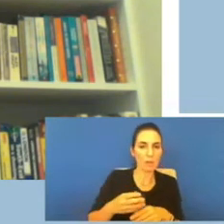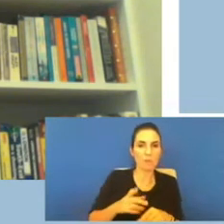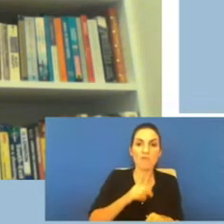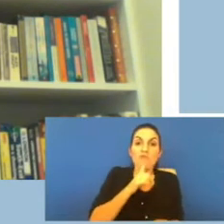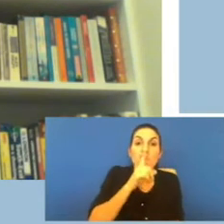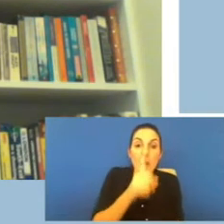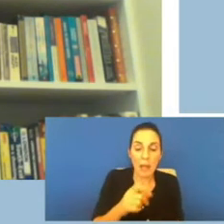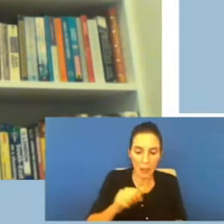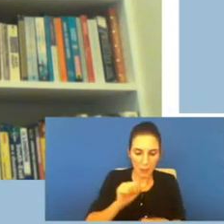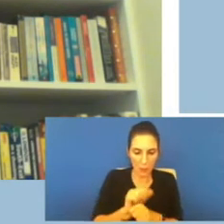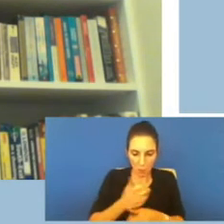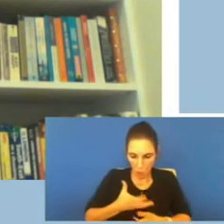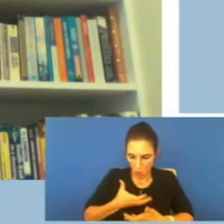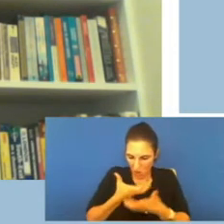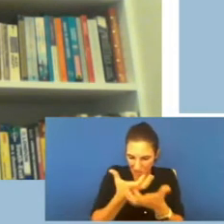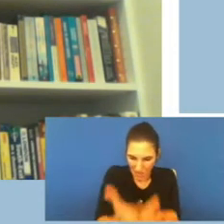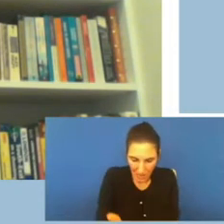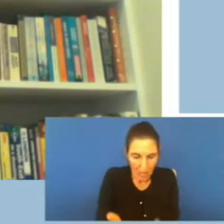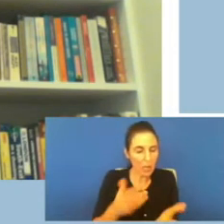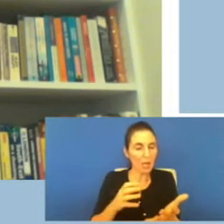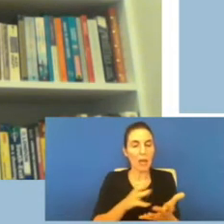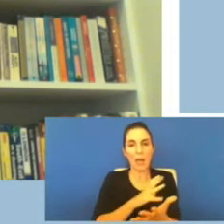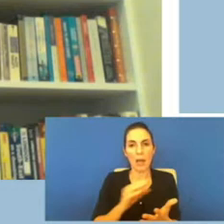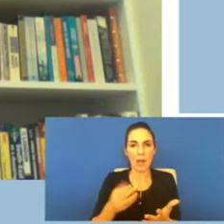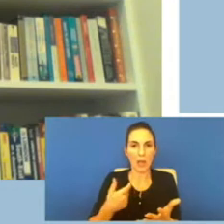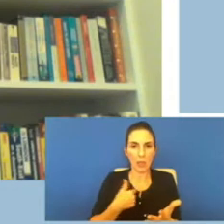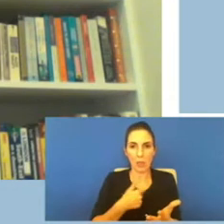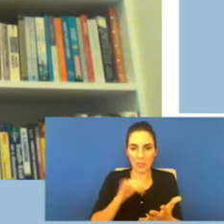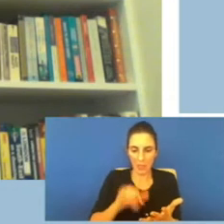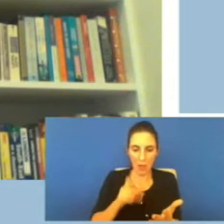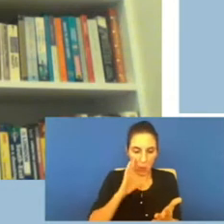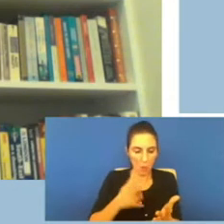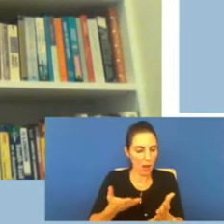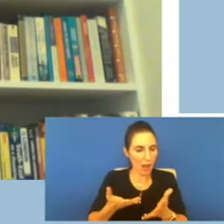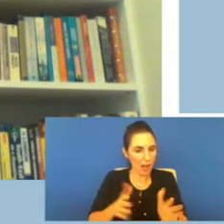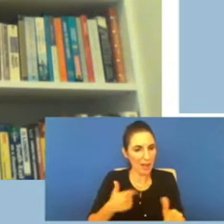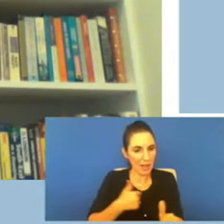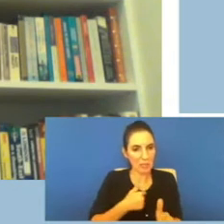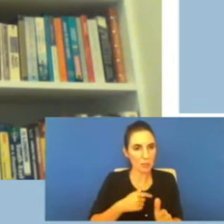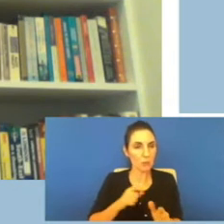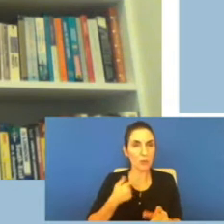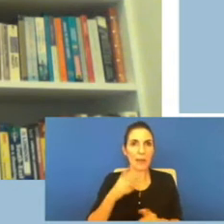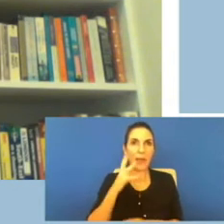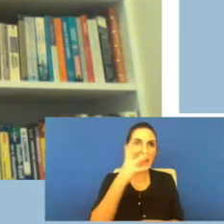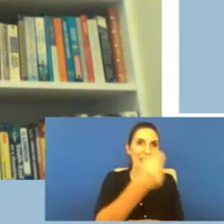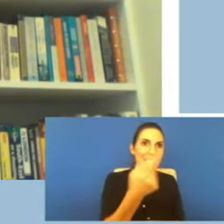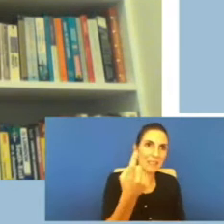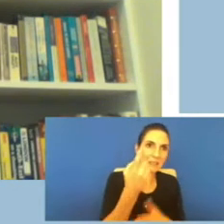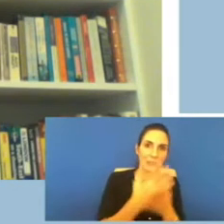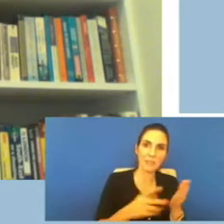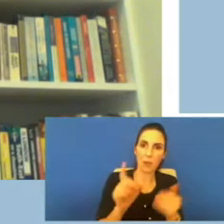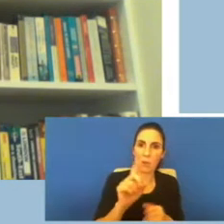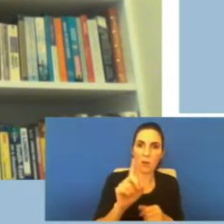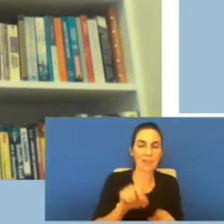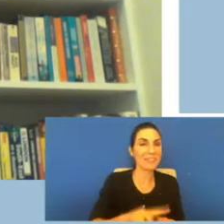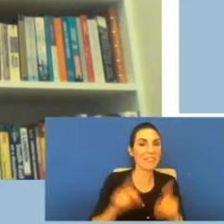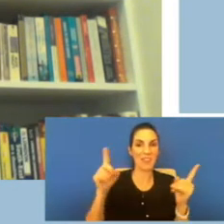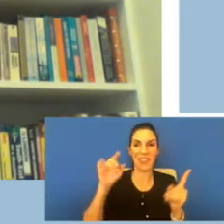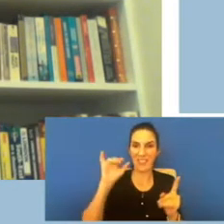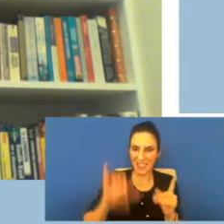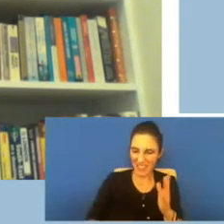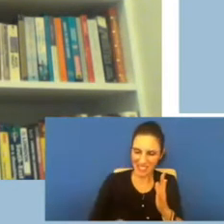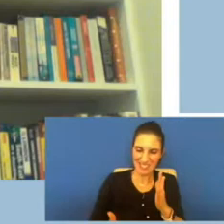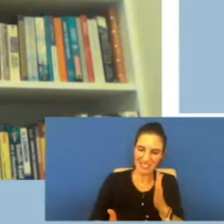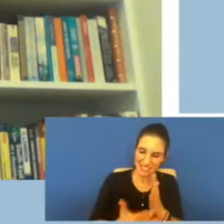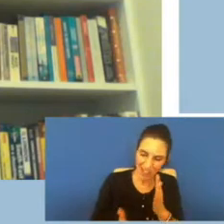really allows, I think, getting to somewhere different in a way that tactical and like technical action